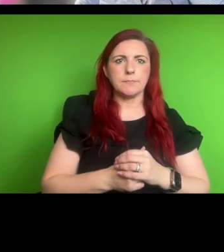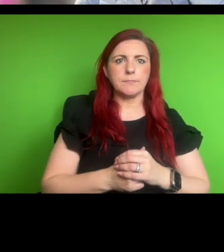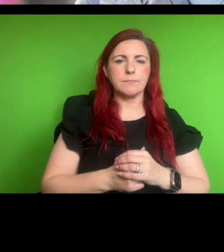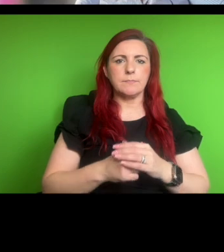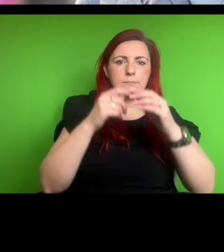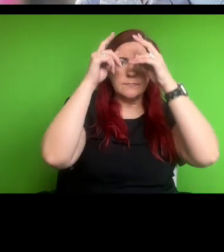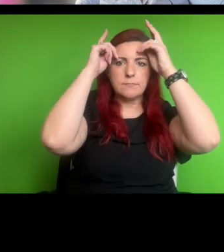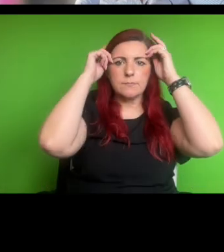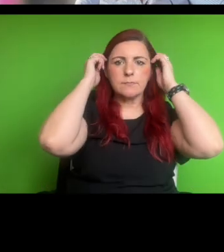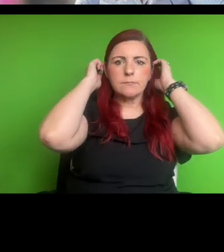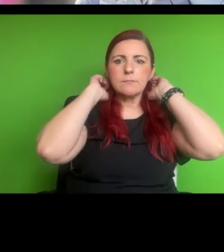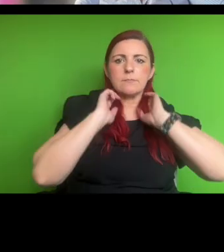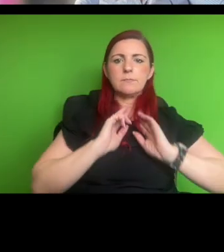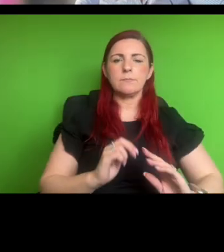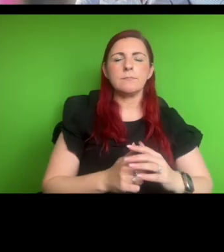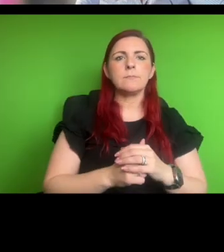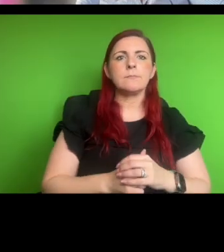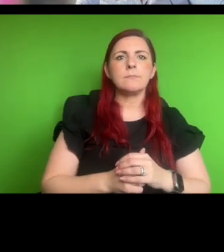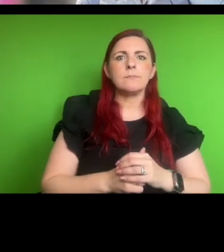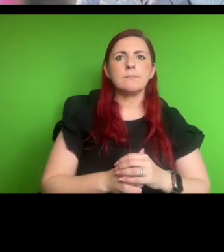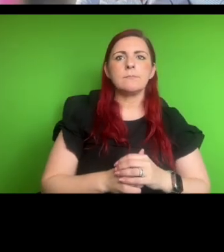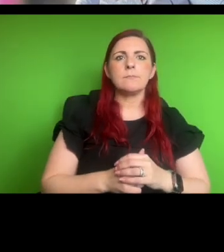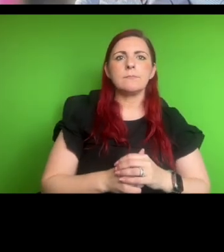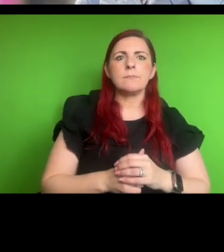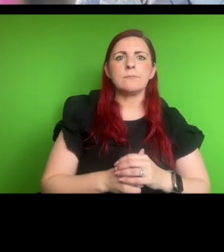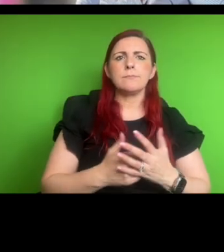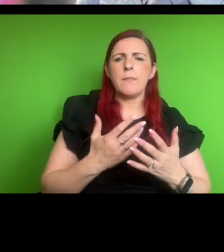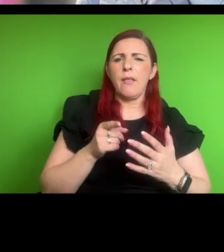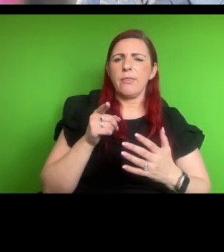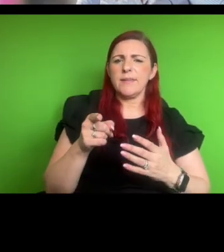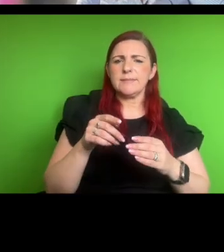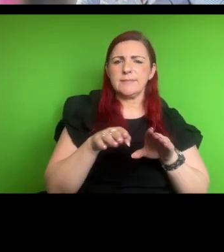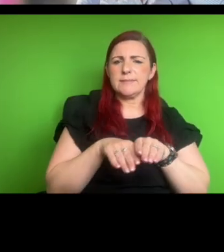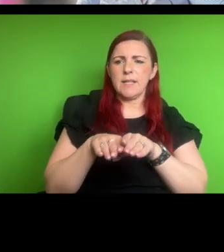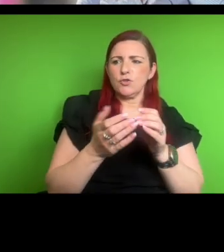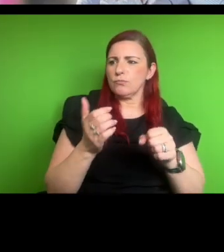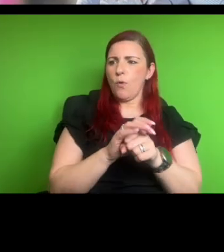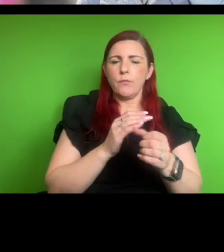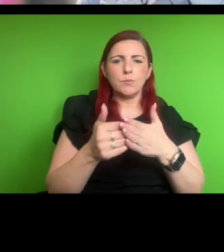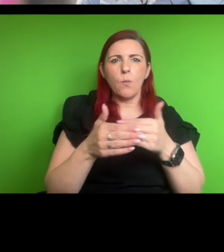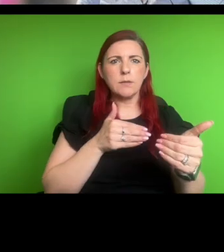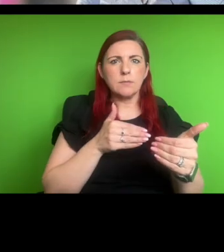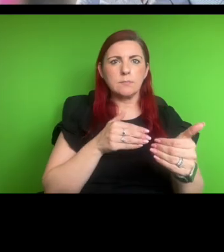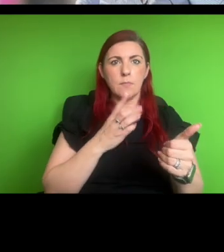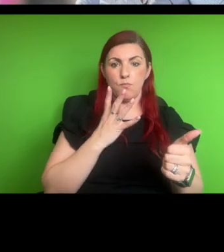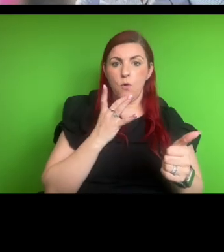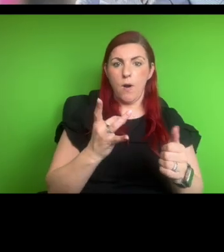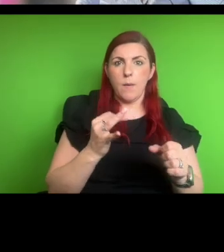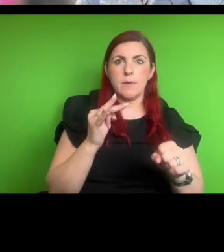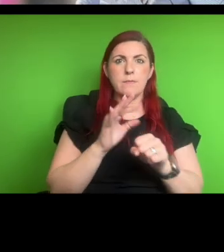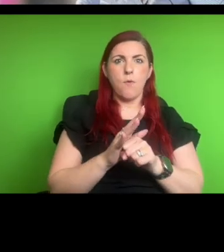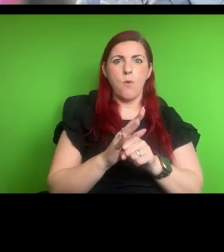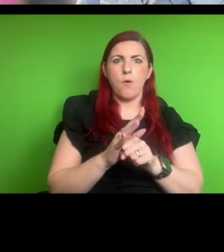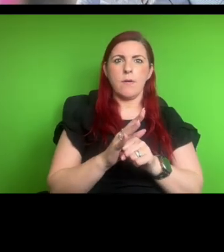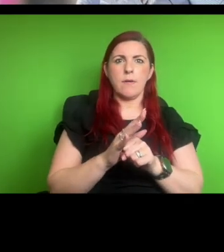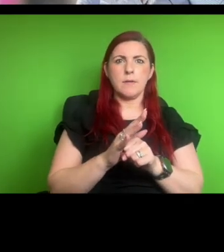So what does the standard cover? The standard covers requirements for the presentation of information via more than